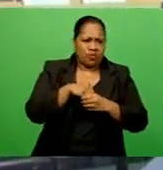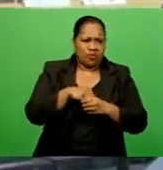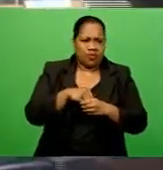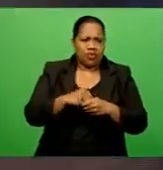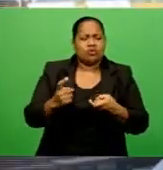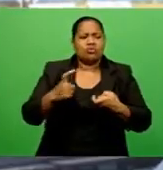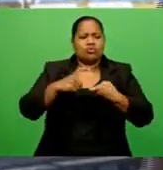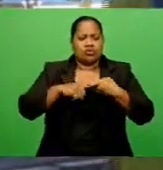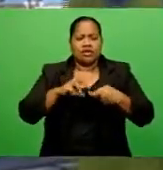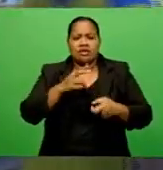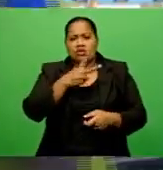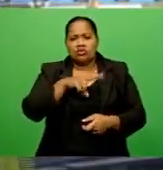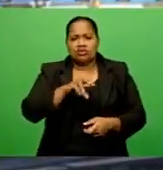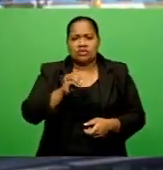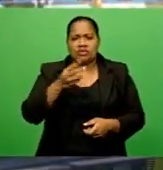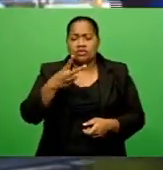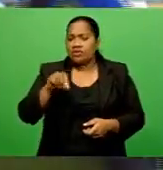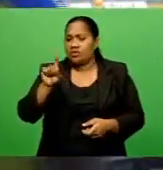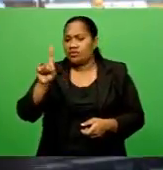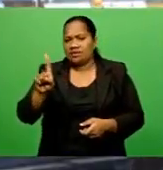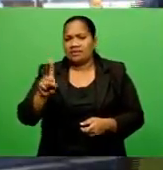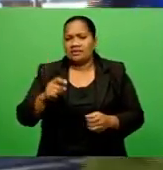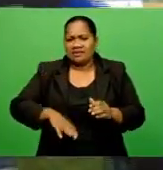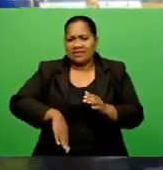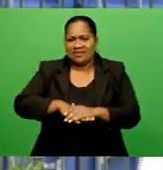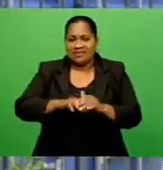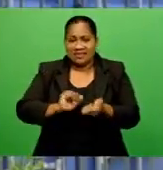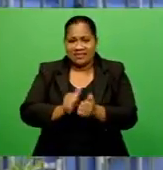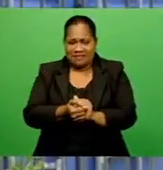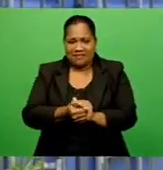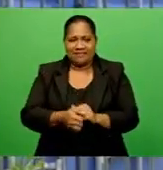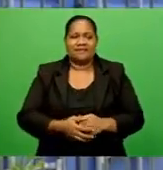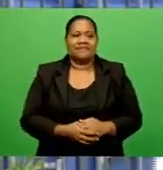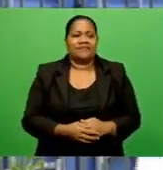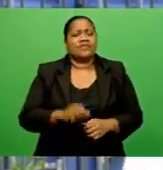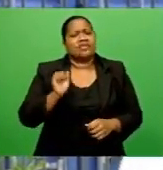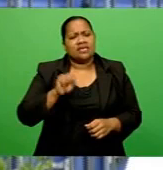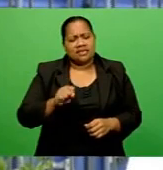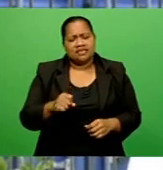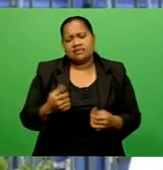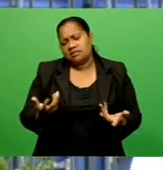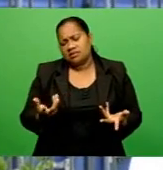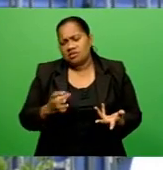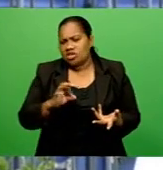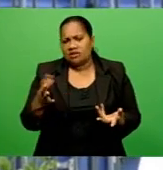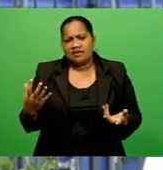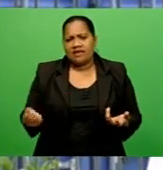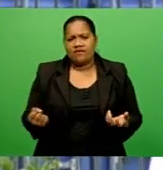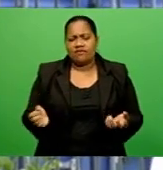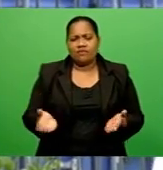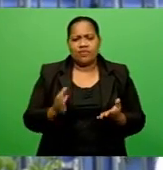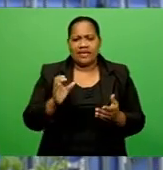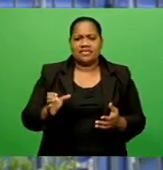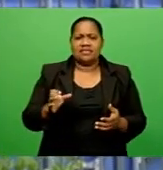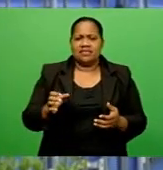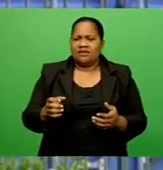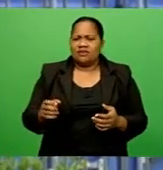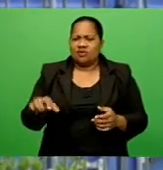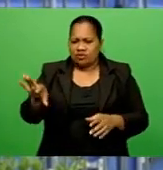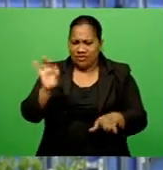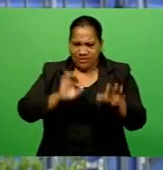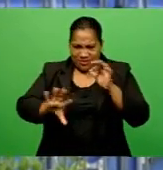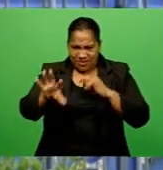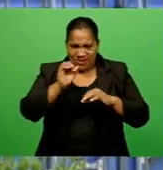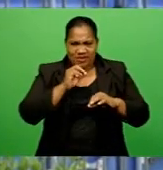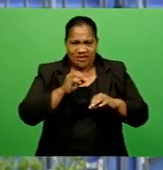the 2021 season. We have actually been not having plans to recruit some big names, but any